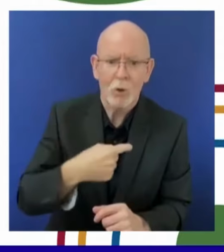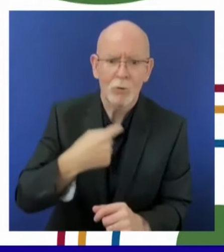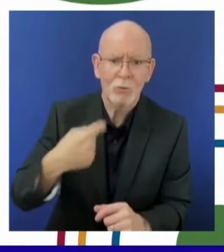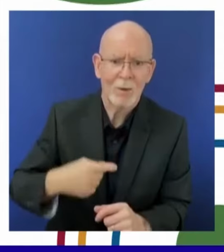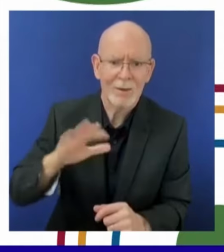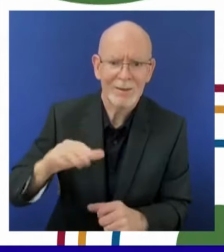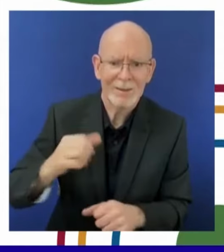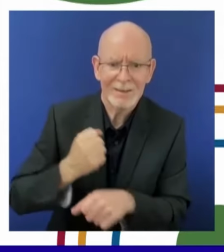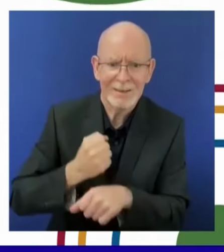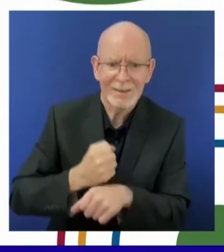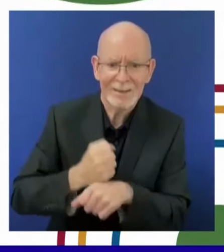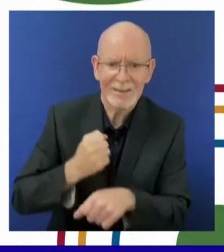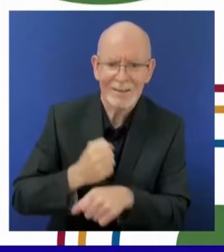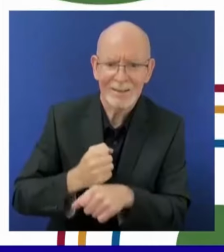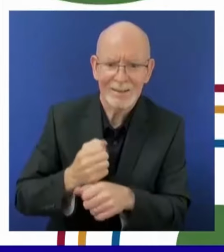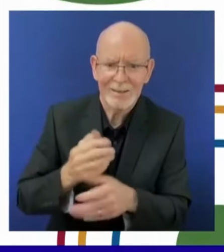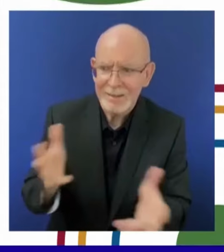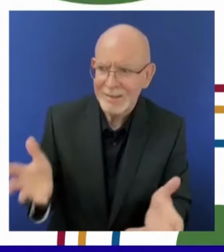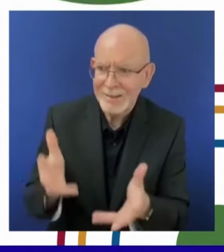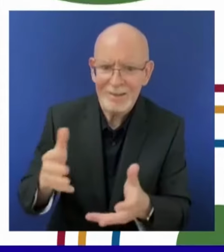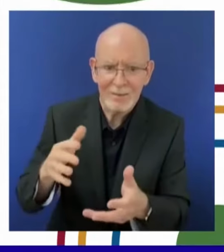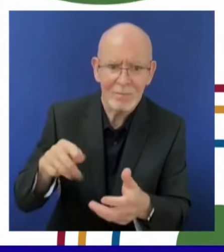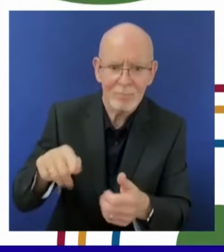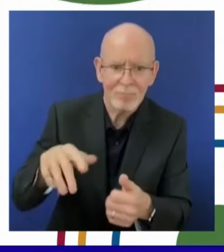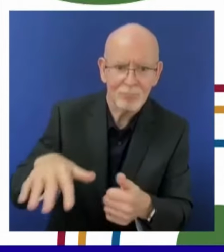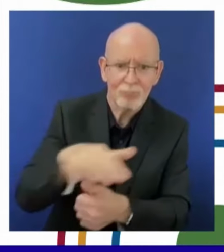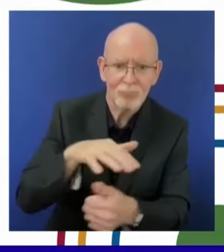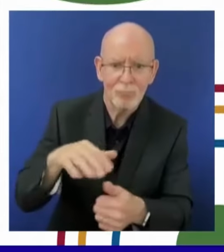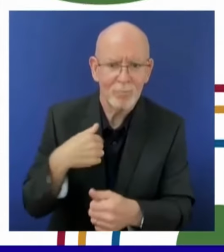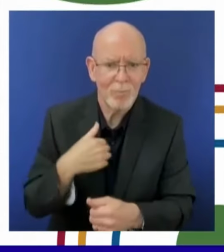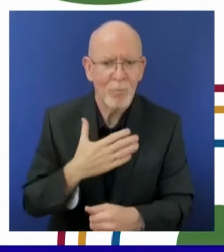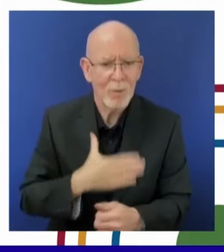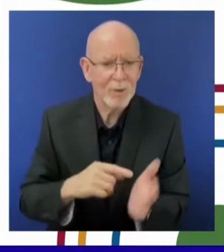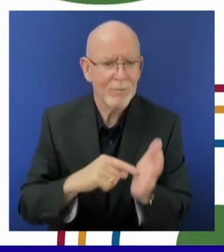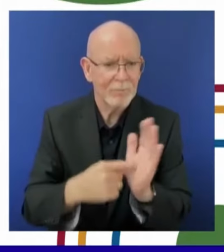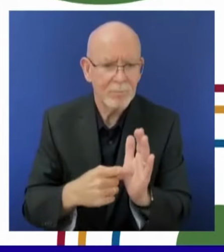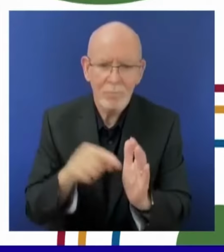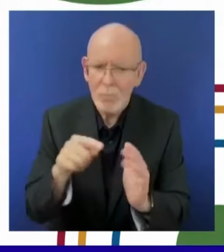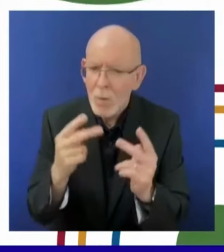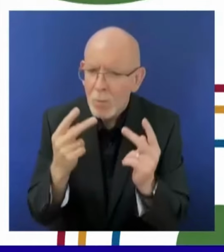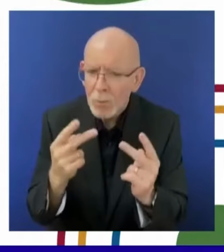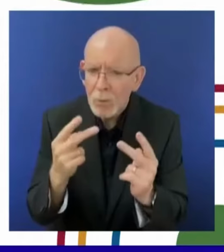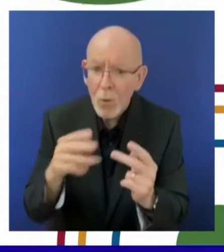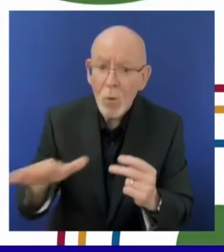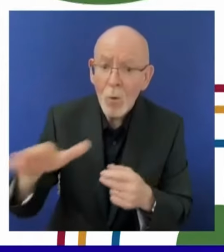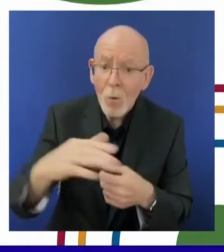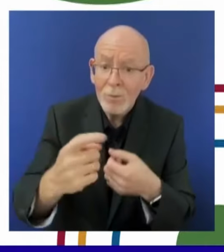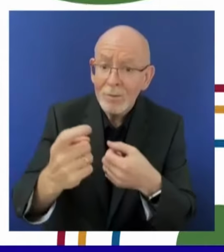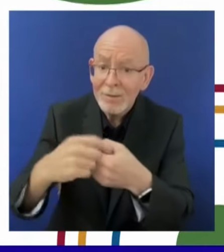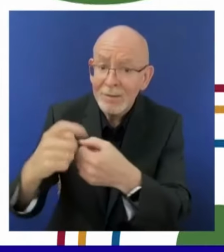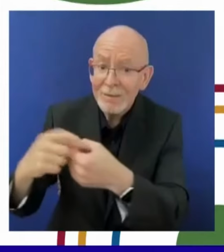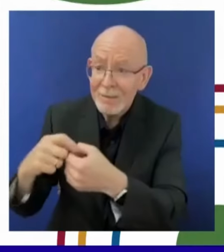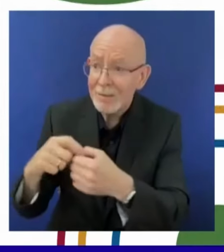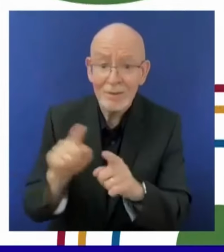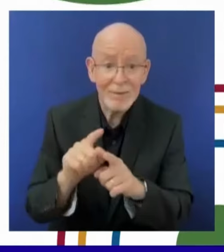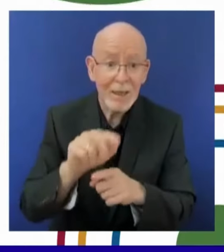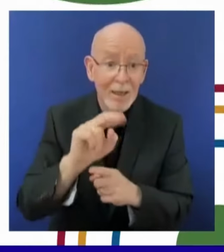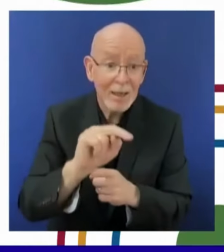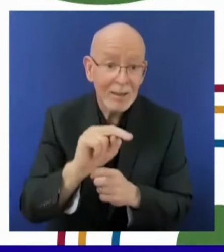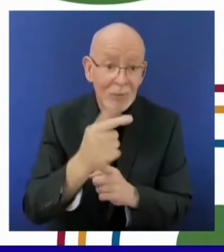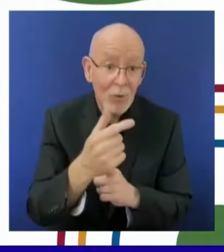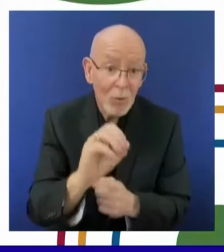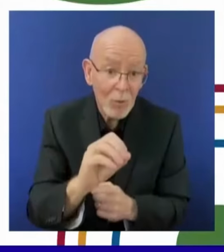And local participants have to have informed decisions. And realizing SDGs, there are many challenges. What are the plans and